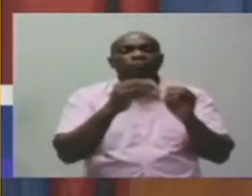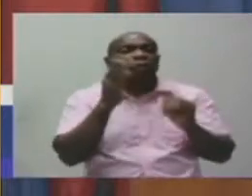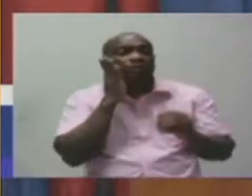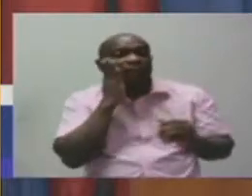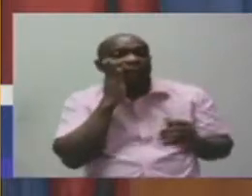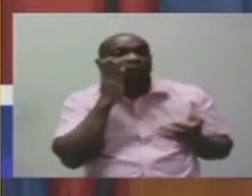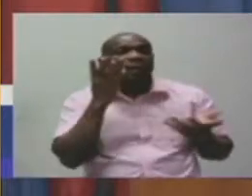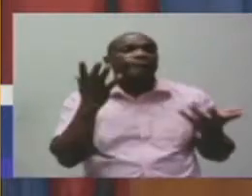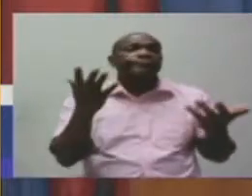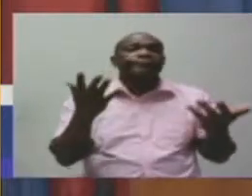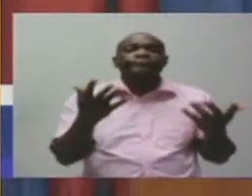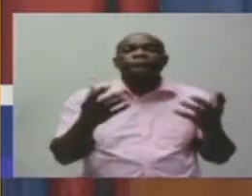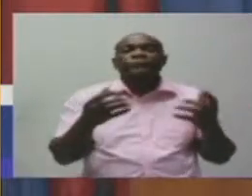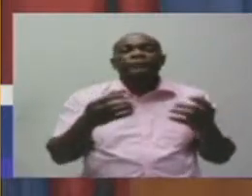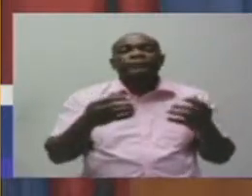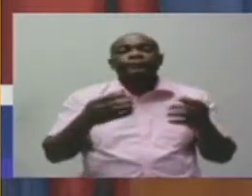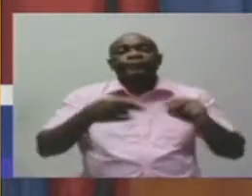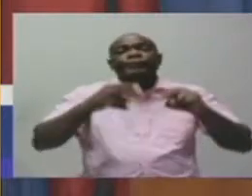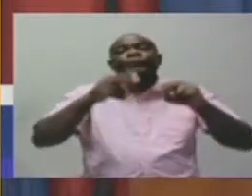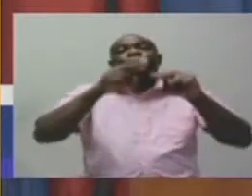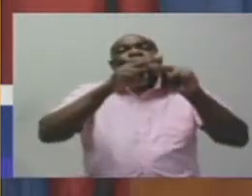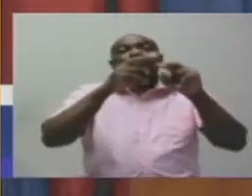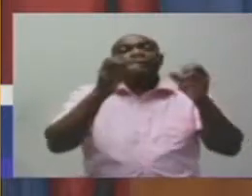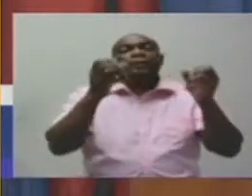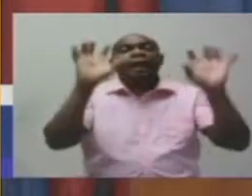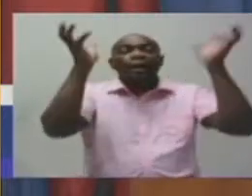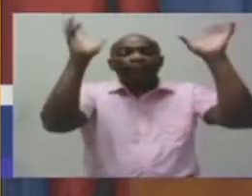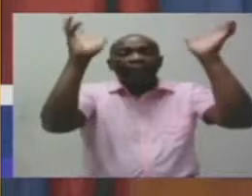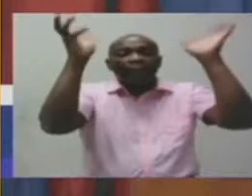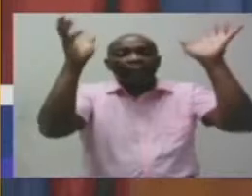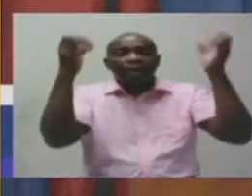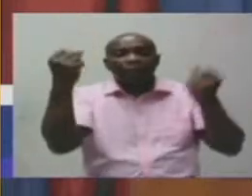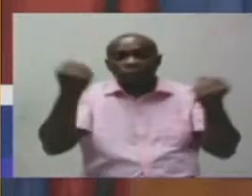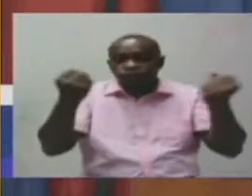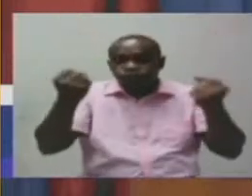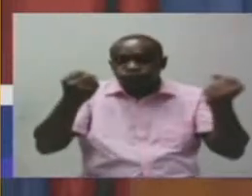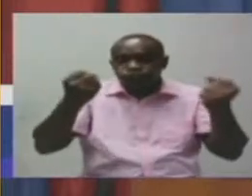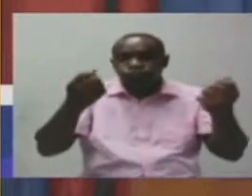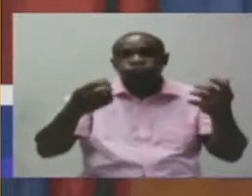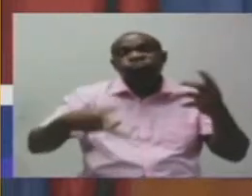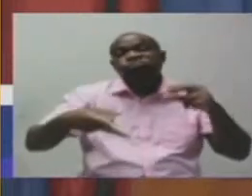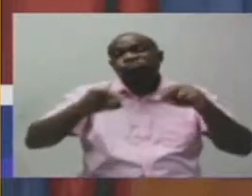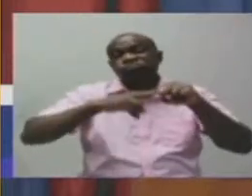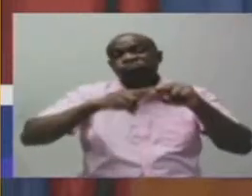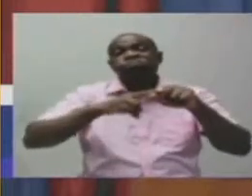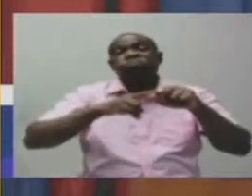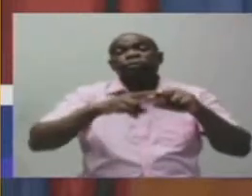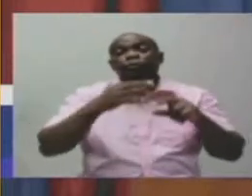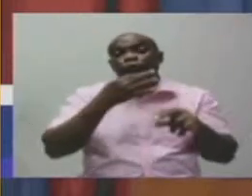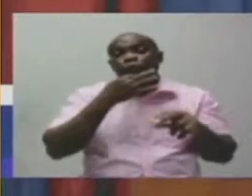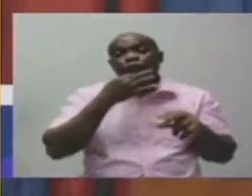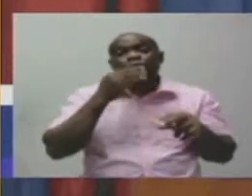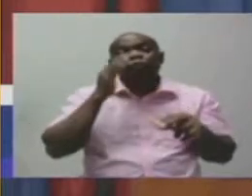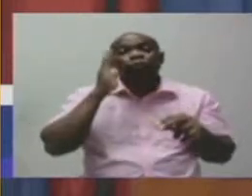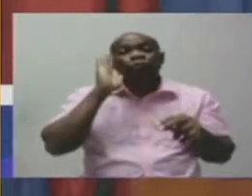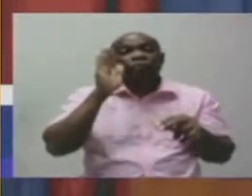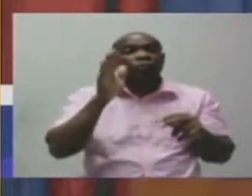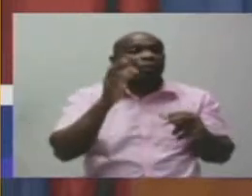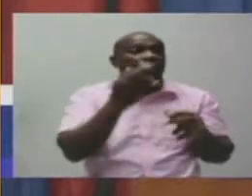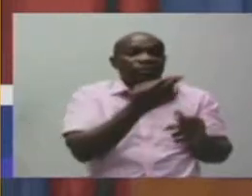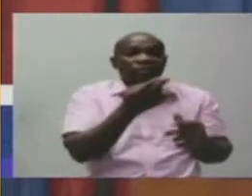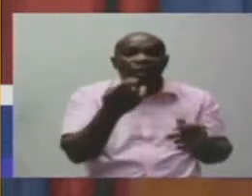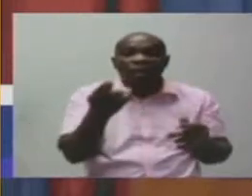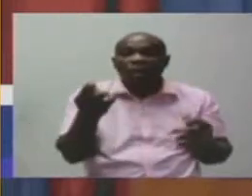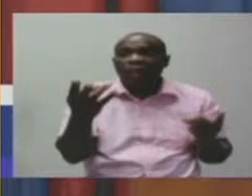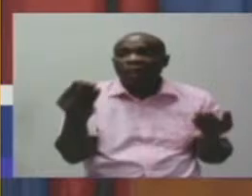increasing ambulances, increasing the proportion of advanced life care ambulances, we will soon run out of these